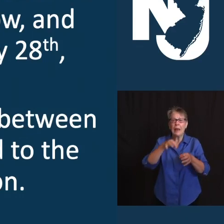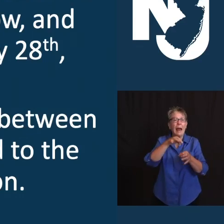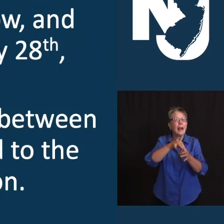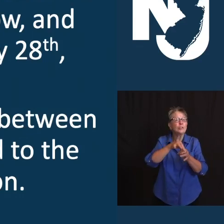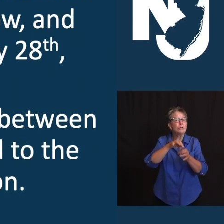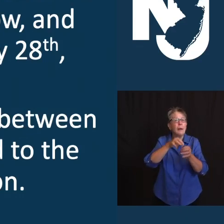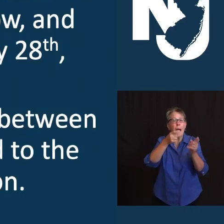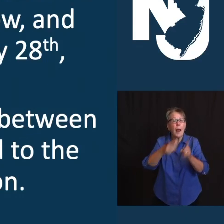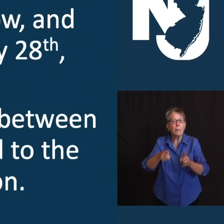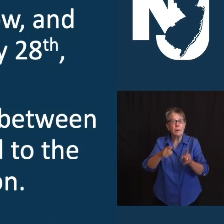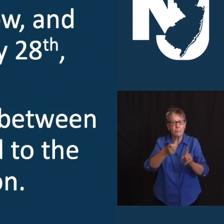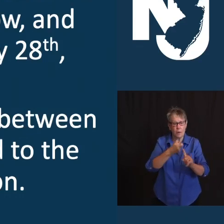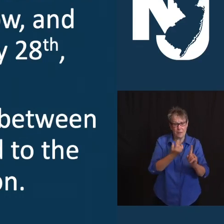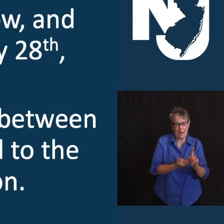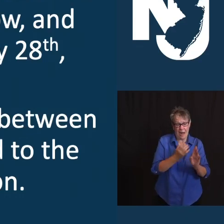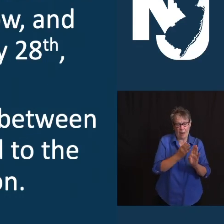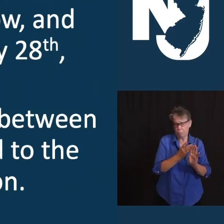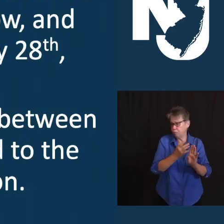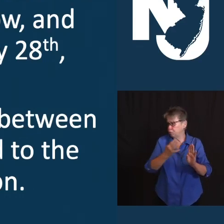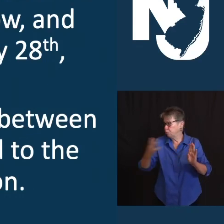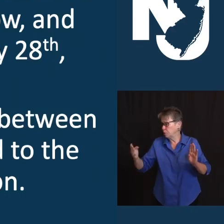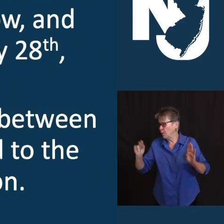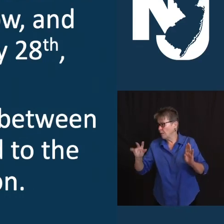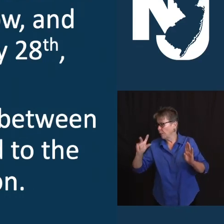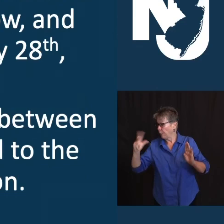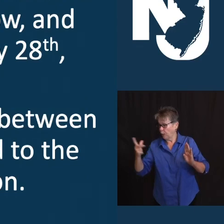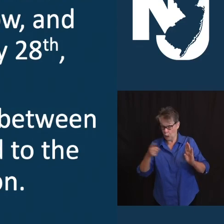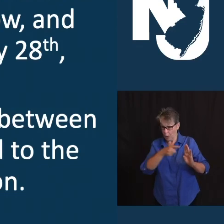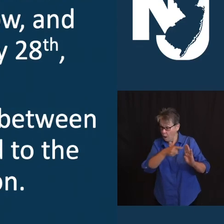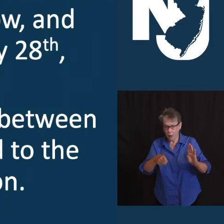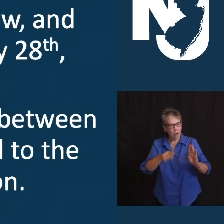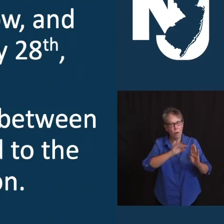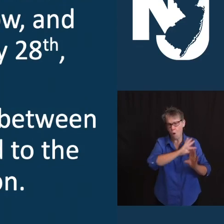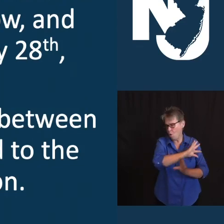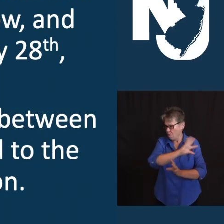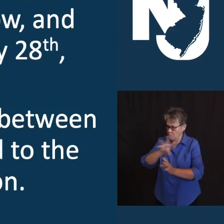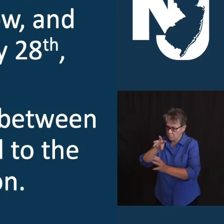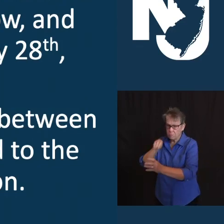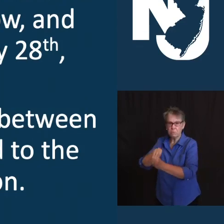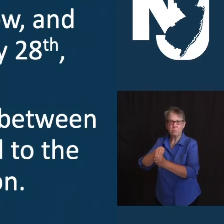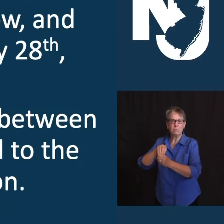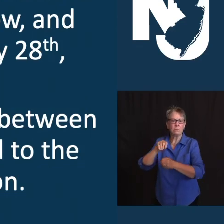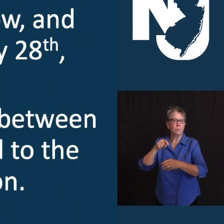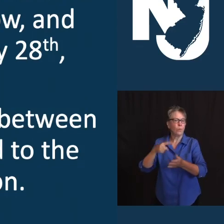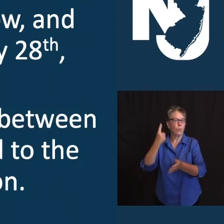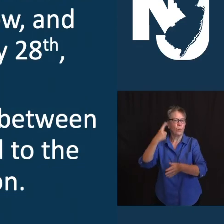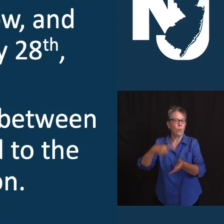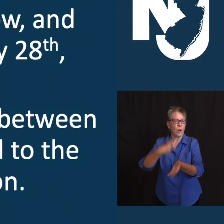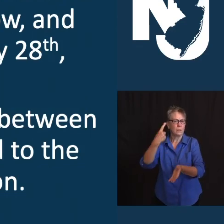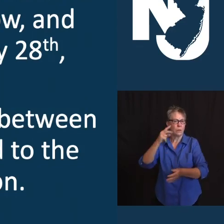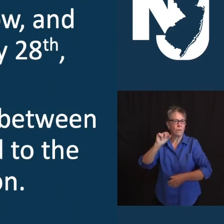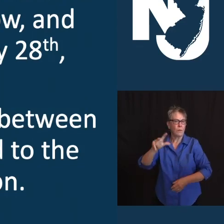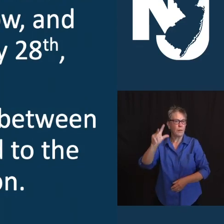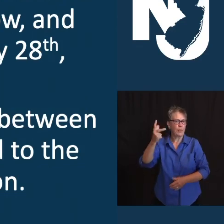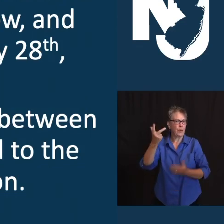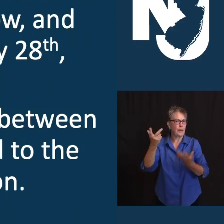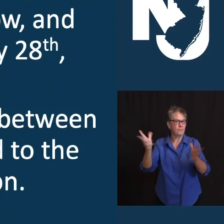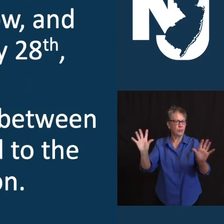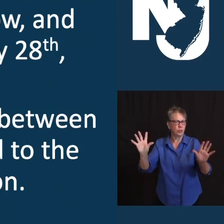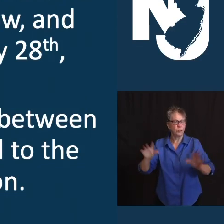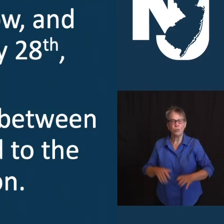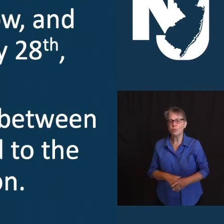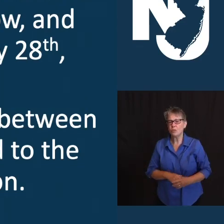and frankly the cost and logistical challenges of all mail-in voting, this is also a prudent and necessary